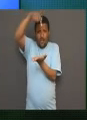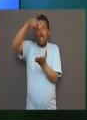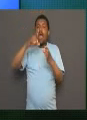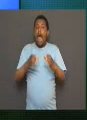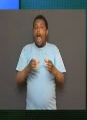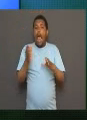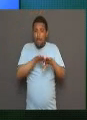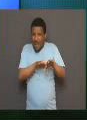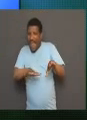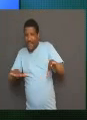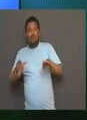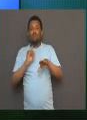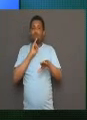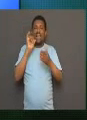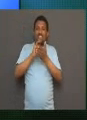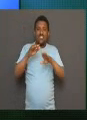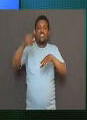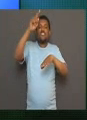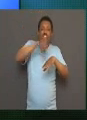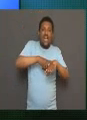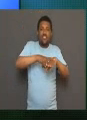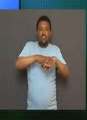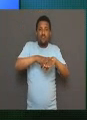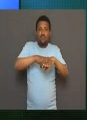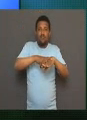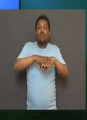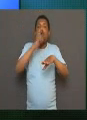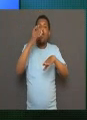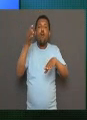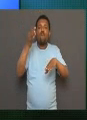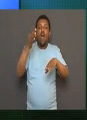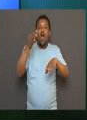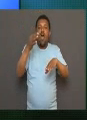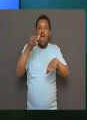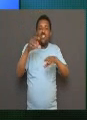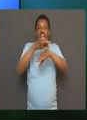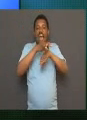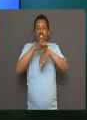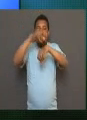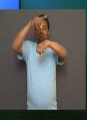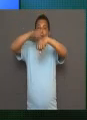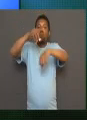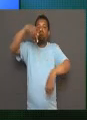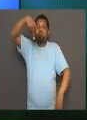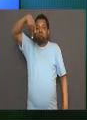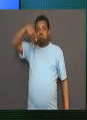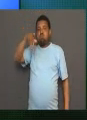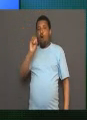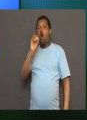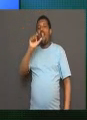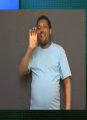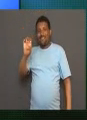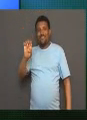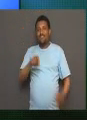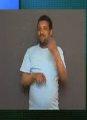is tangent to one of the Earth's poles is the basis for